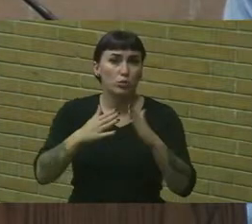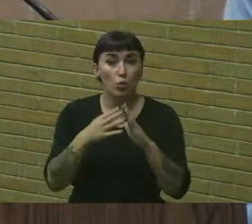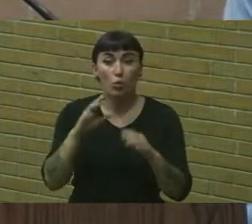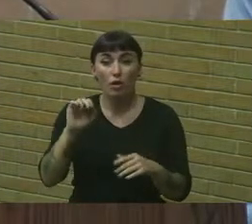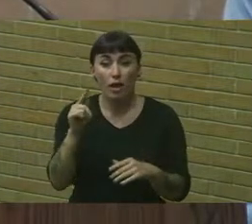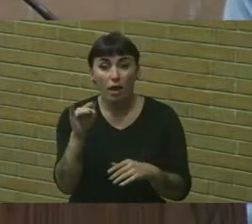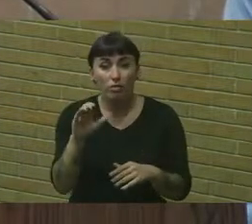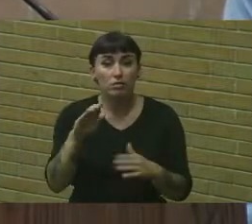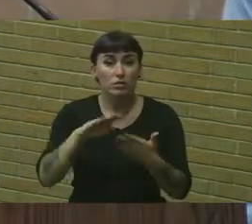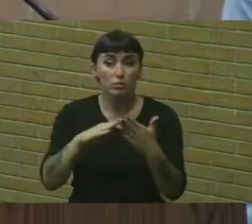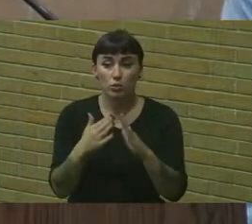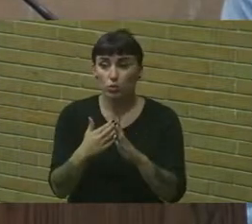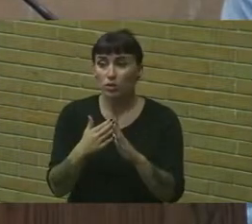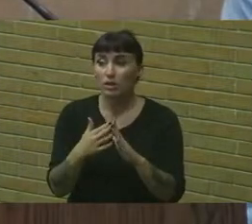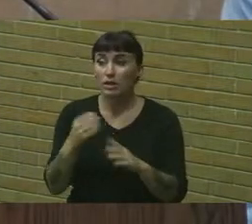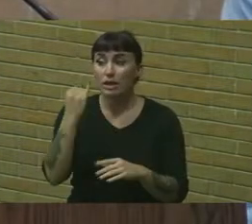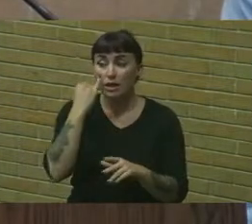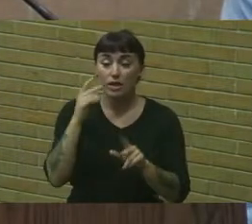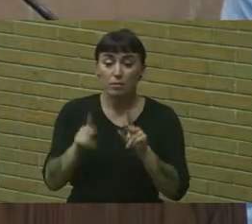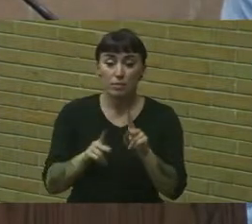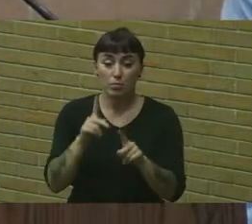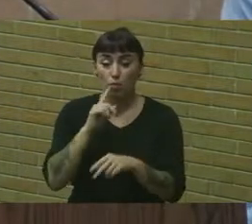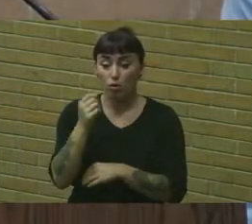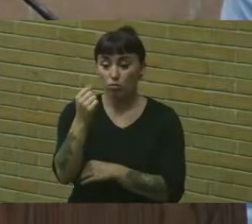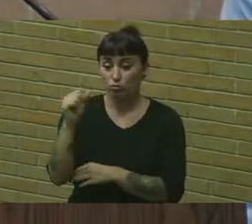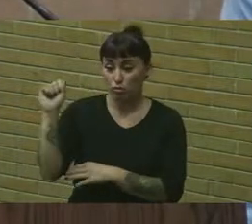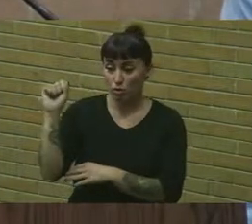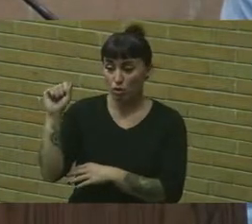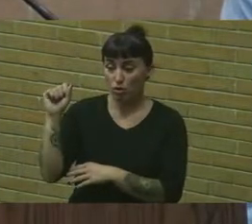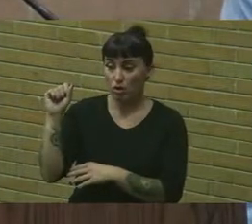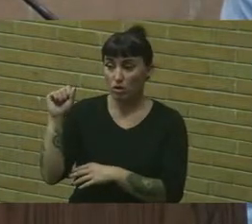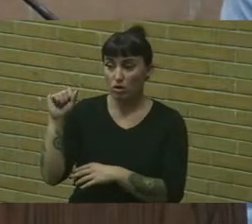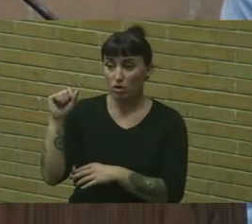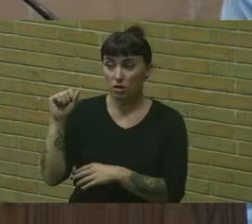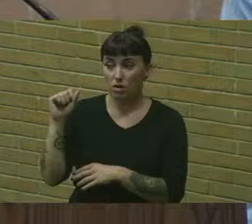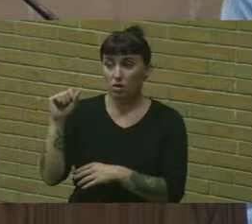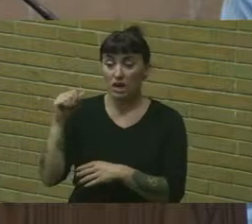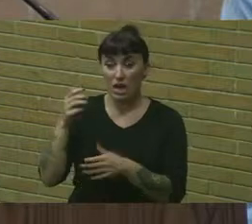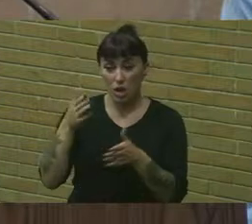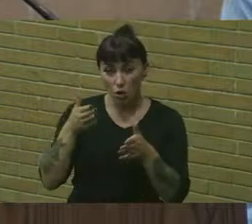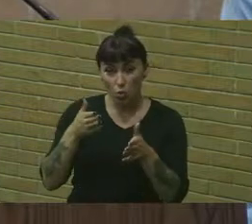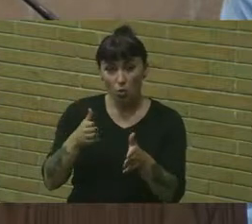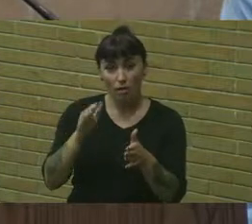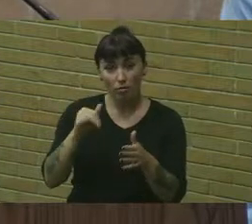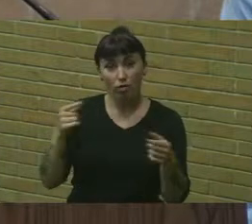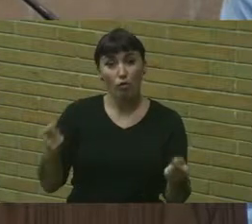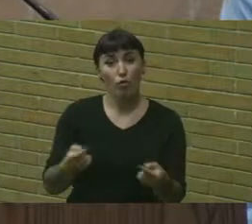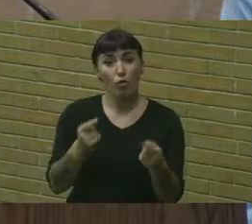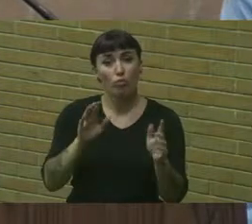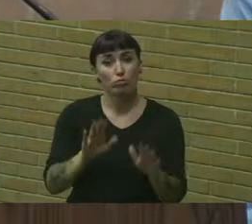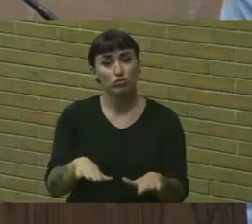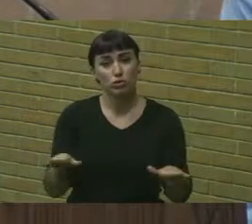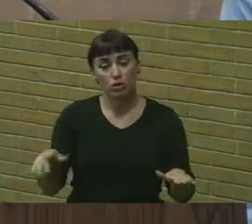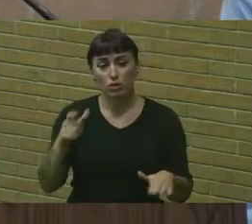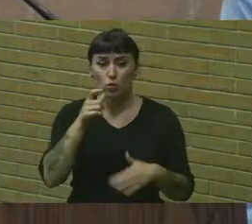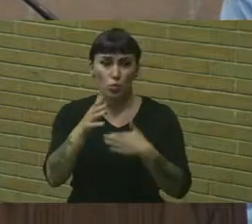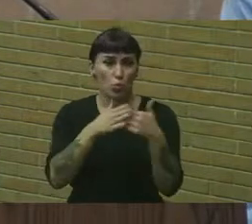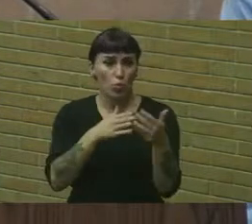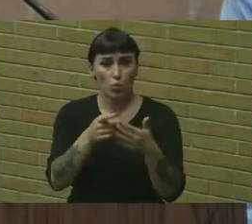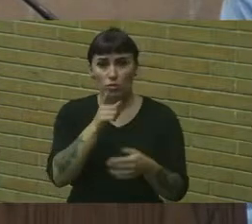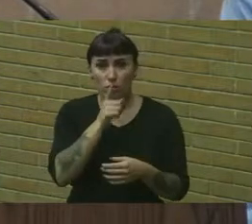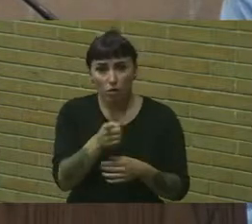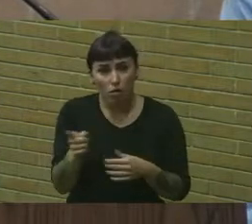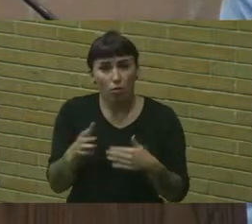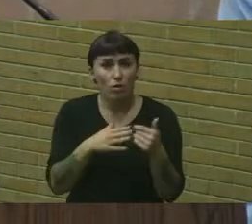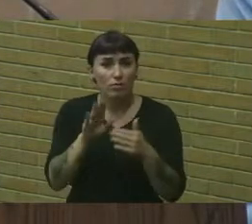ethnic community. If people are protesting in a way that harm our children, whomever they are, whatever